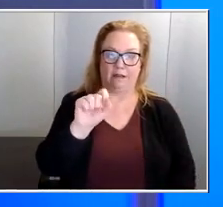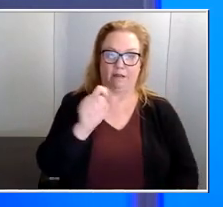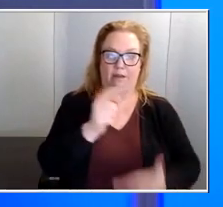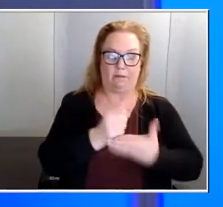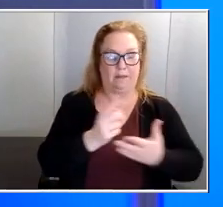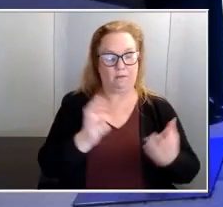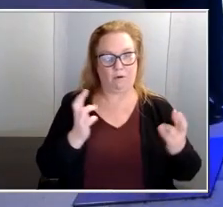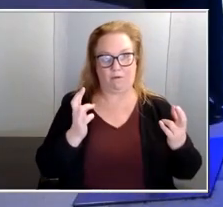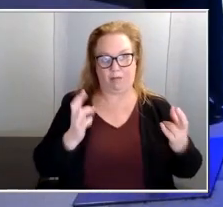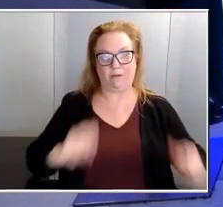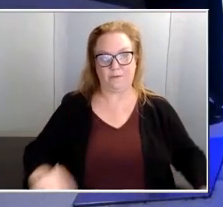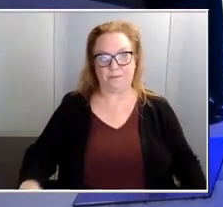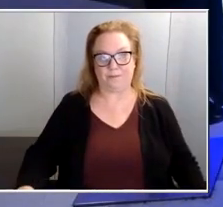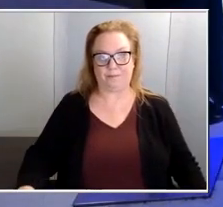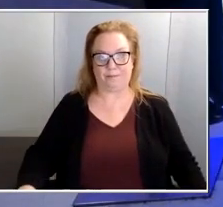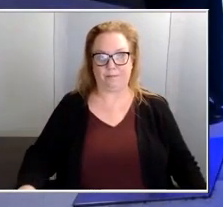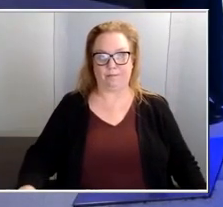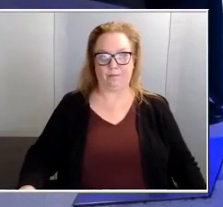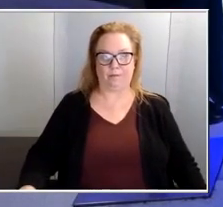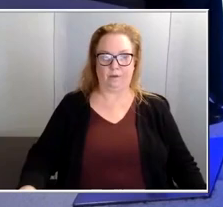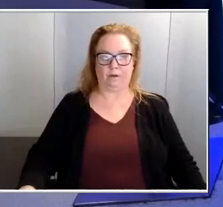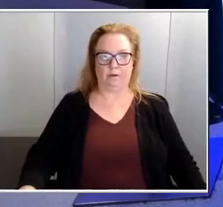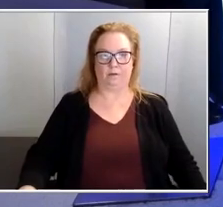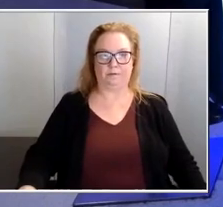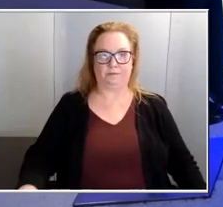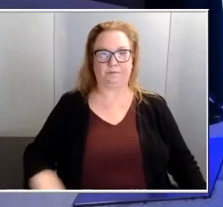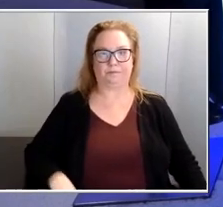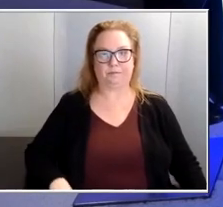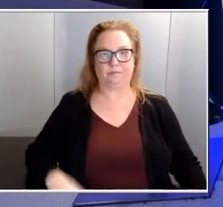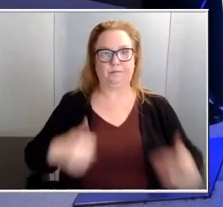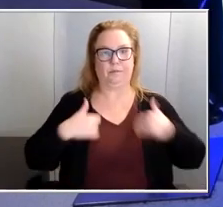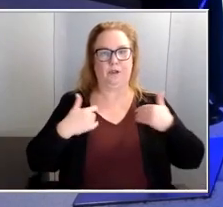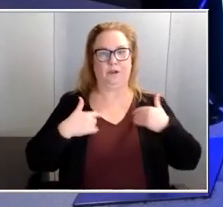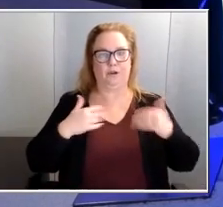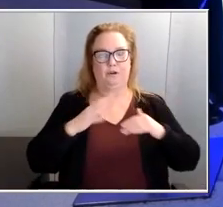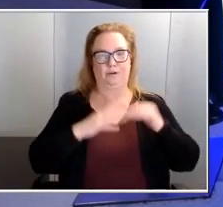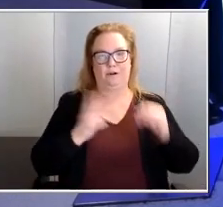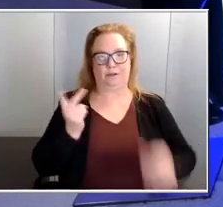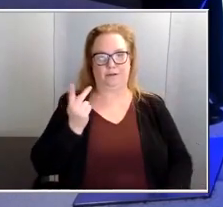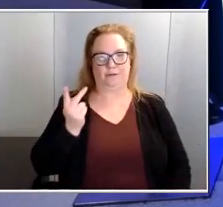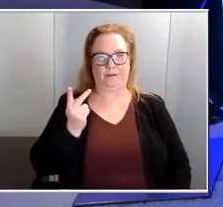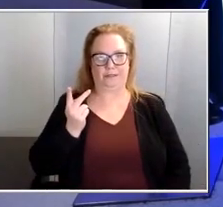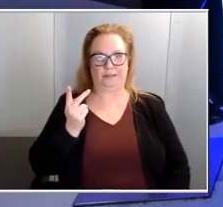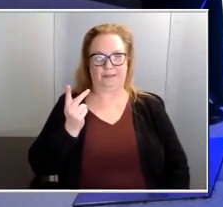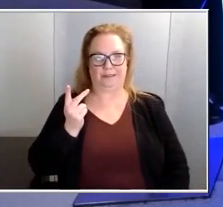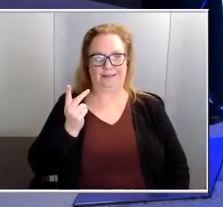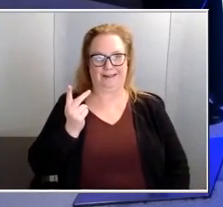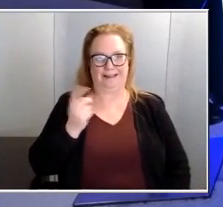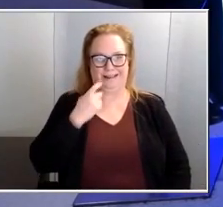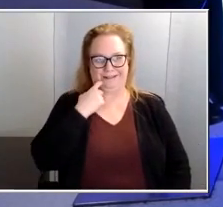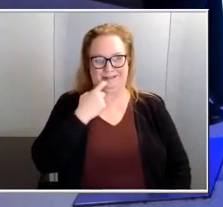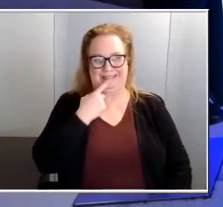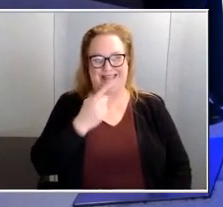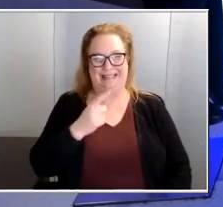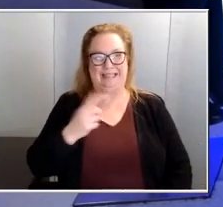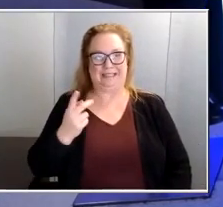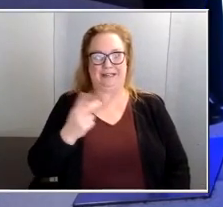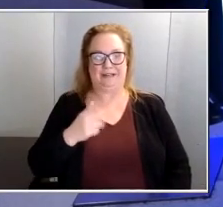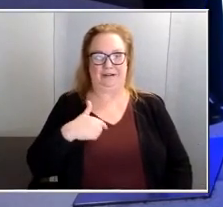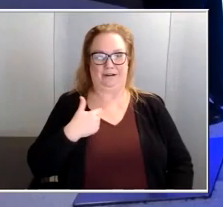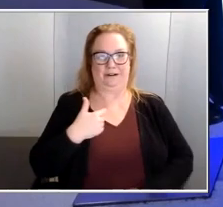hopeful. Dr. Abdallah, I don't know, you're younger than Dr. McGuirk and I. I'm just postulating that. But